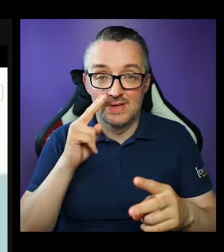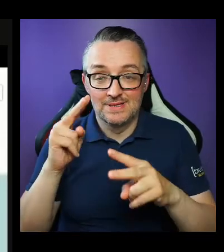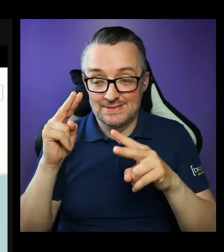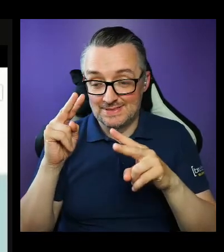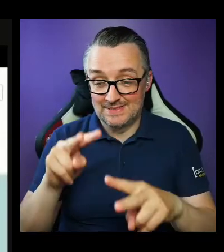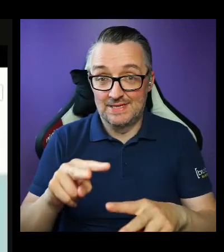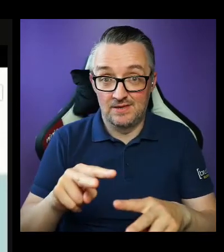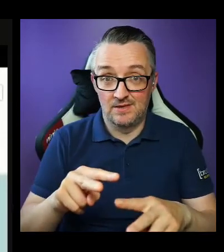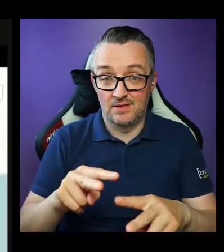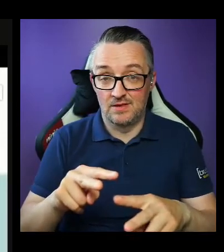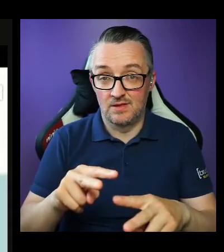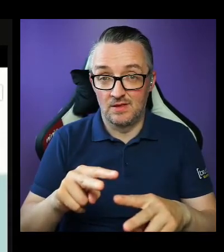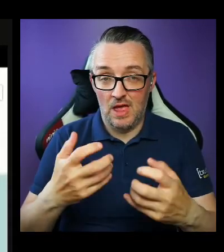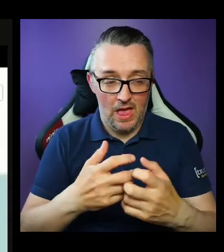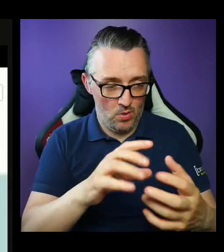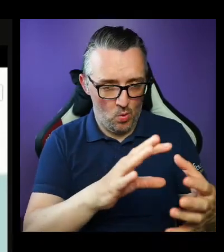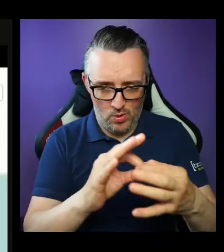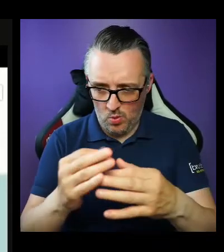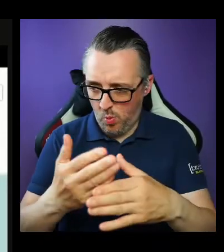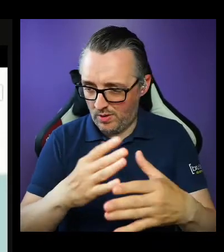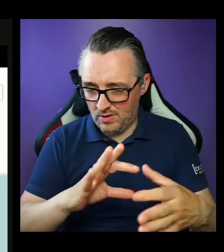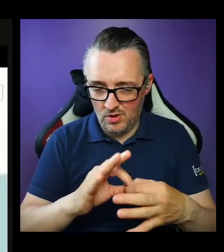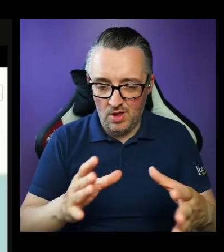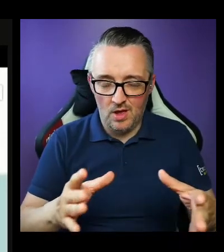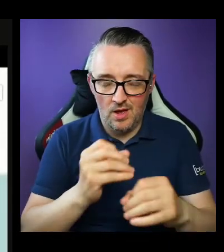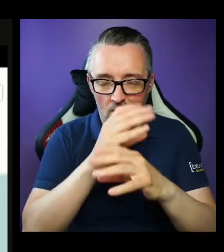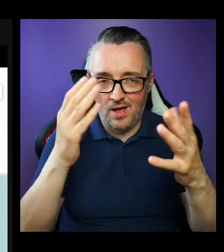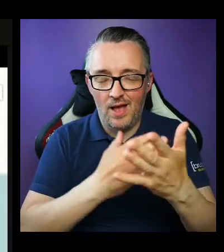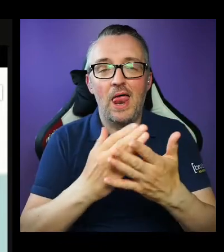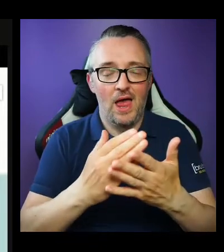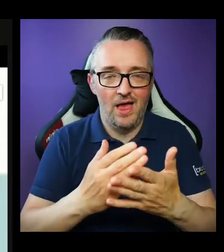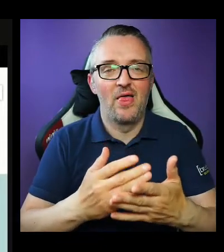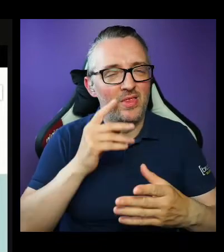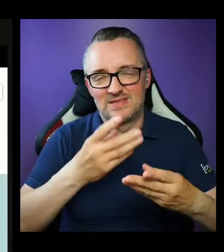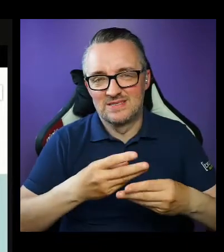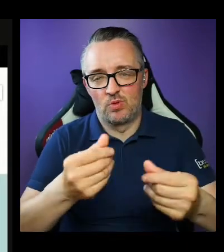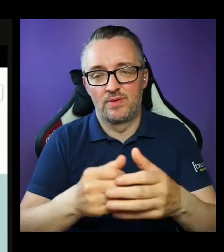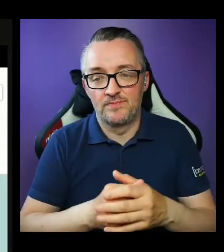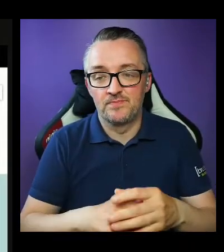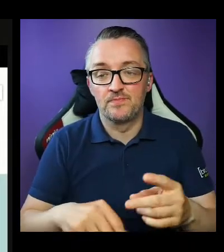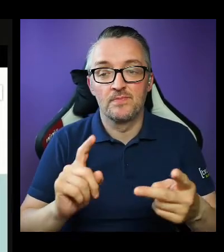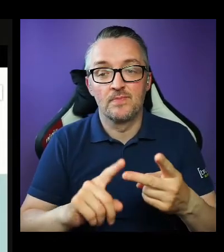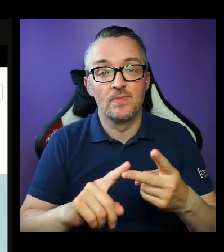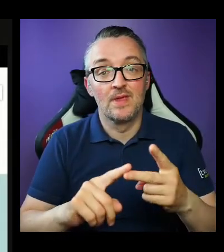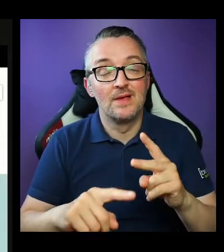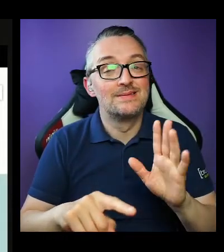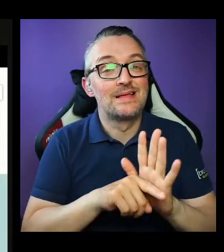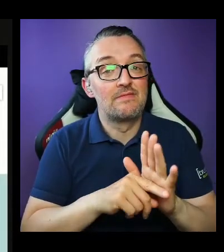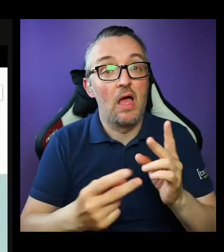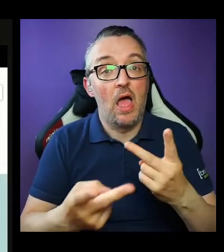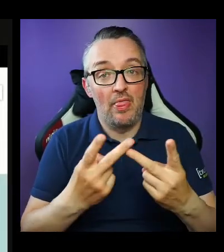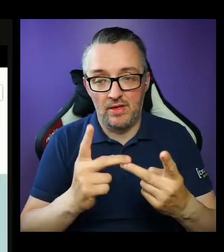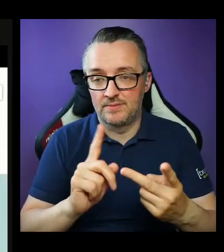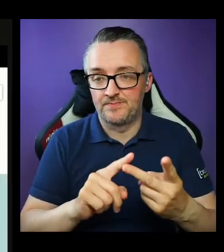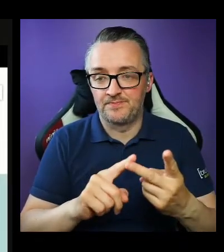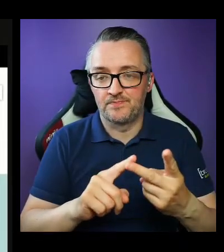of combination, then it becomes much easier for sure. And another downside of